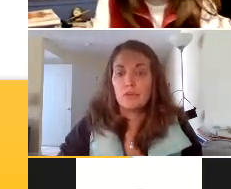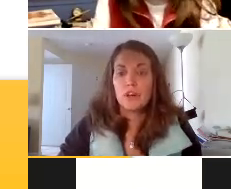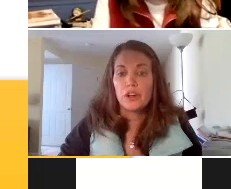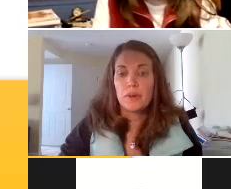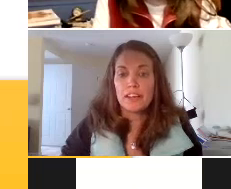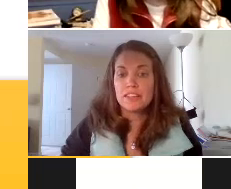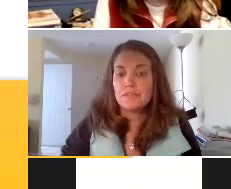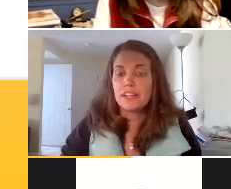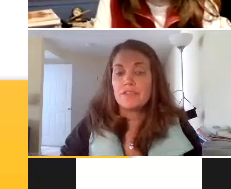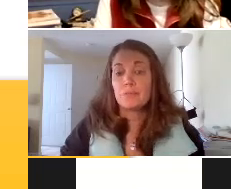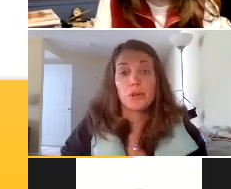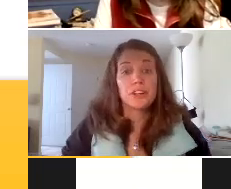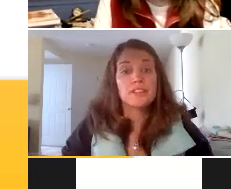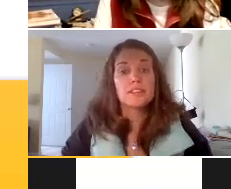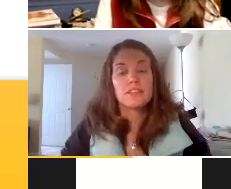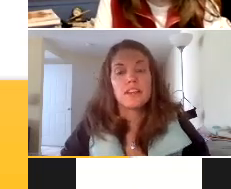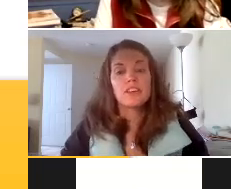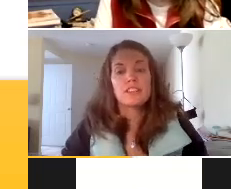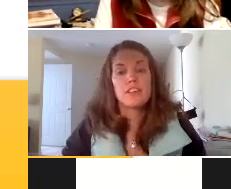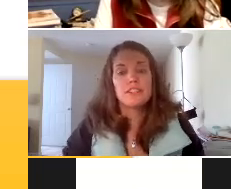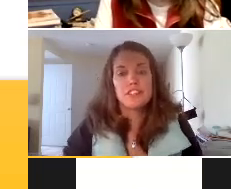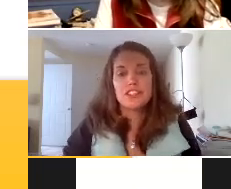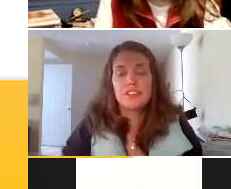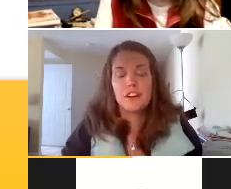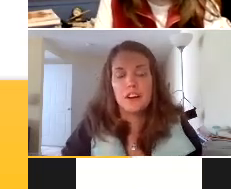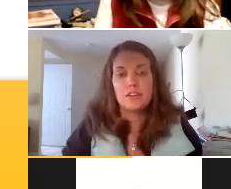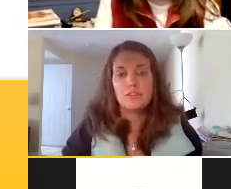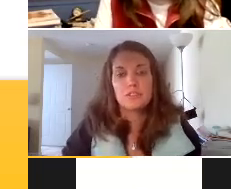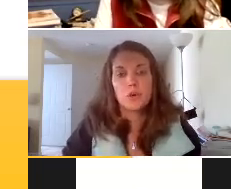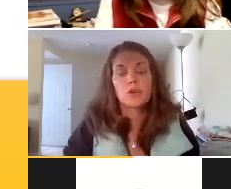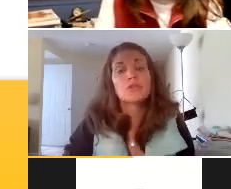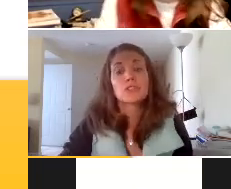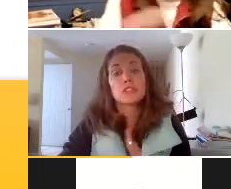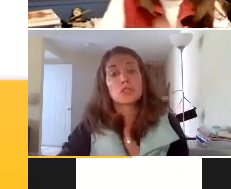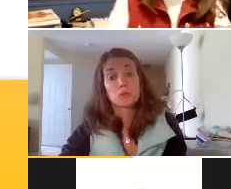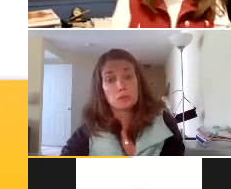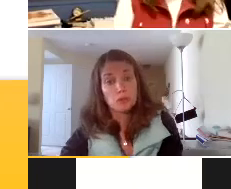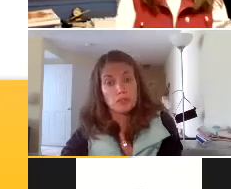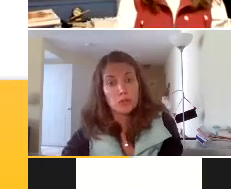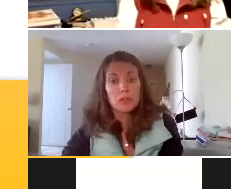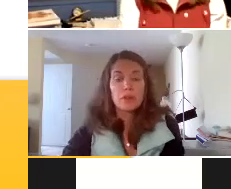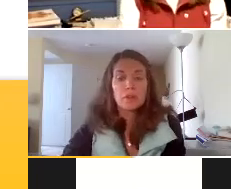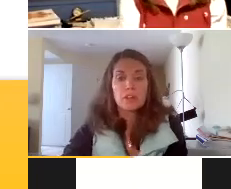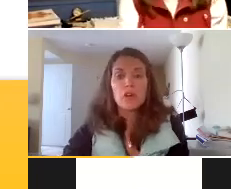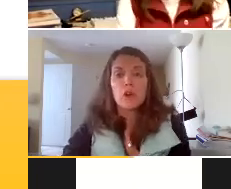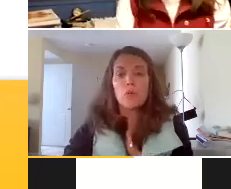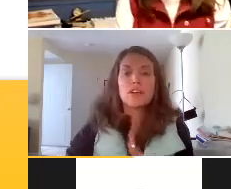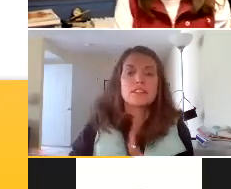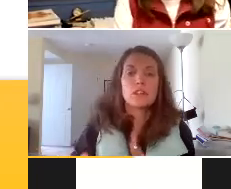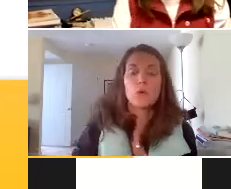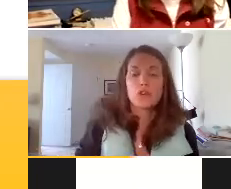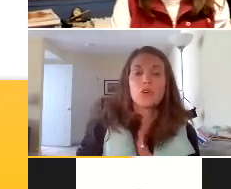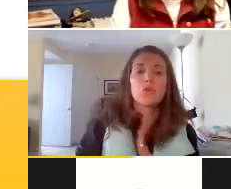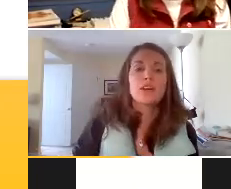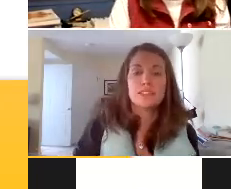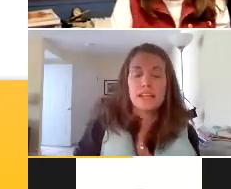Becky, if we want to go back, I did find from Perkins, their definition of cortical versus cerebral visual impairment was